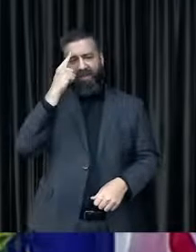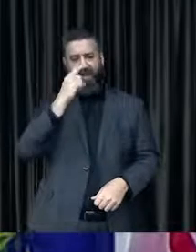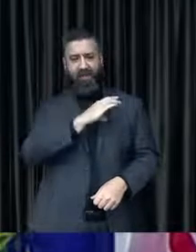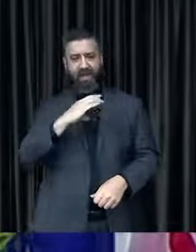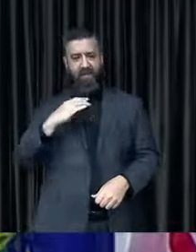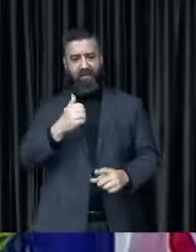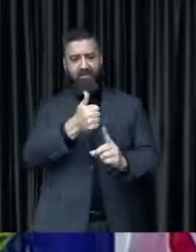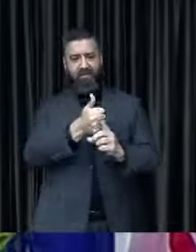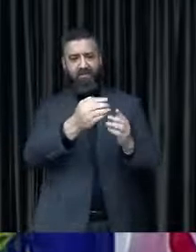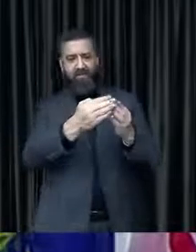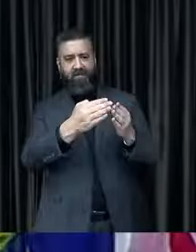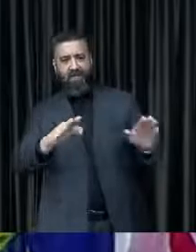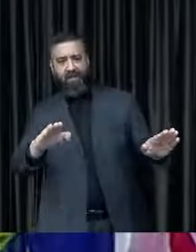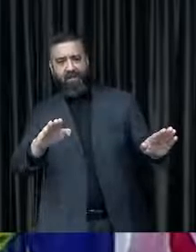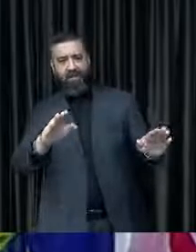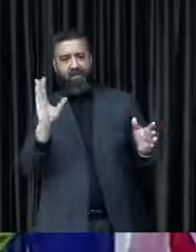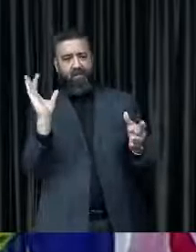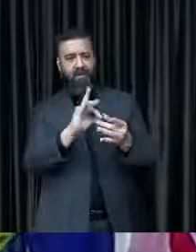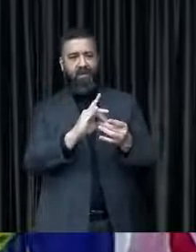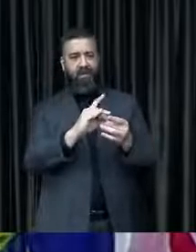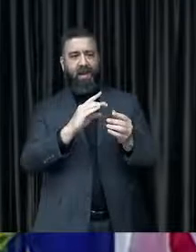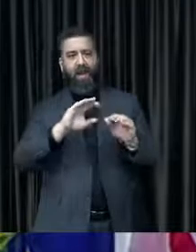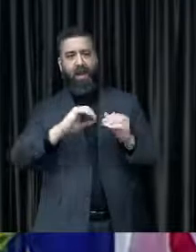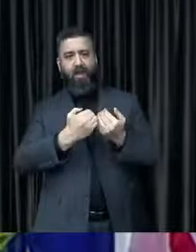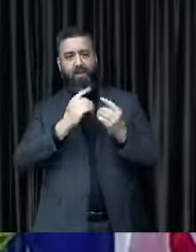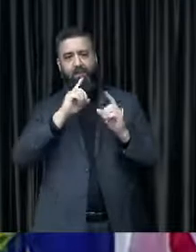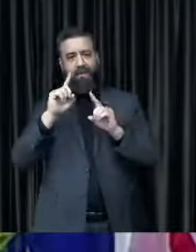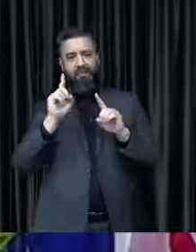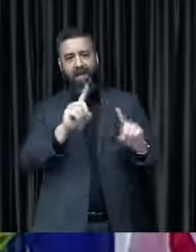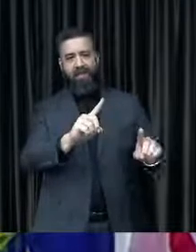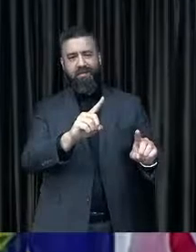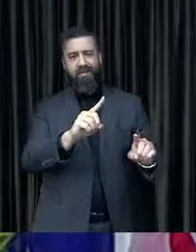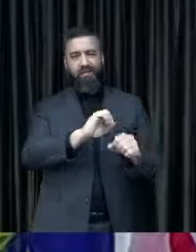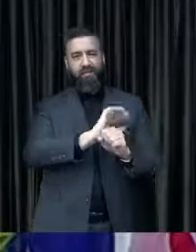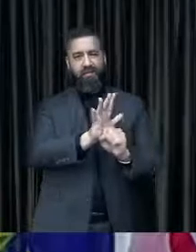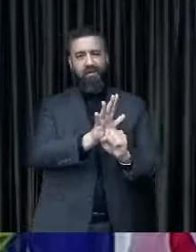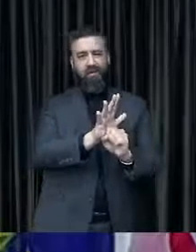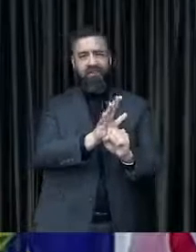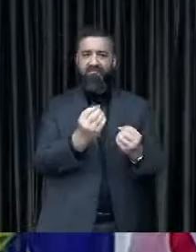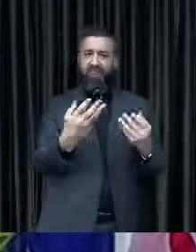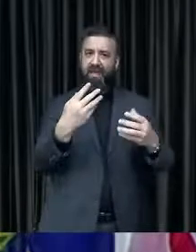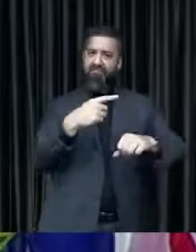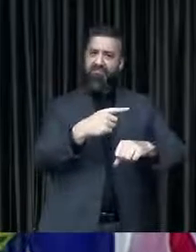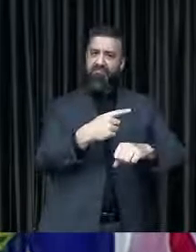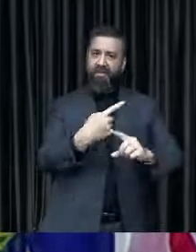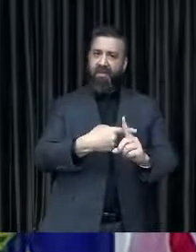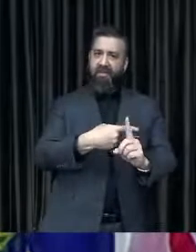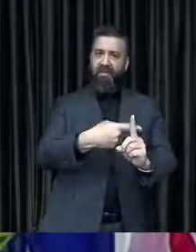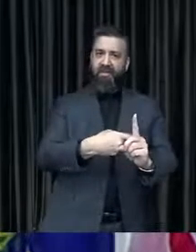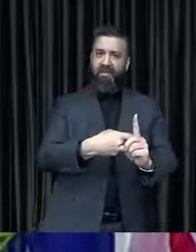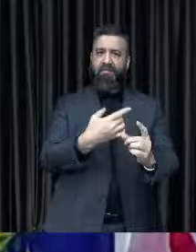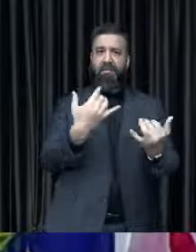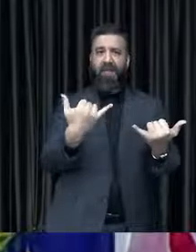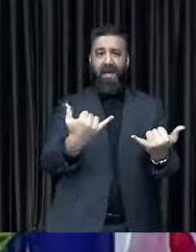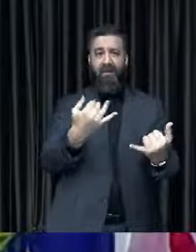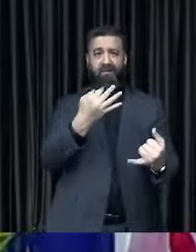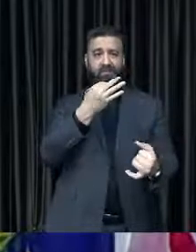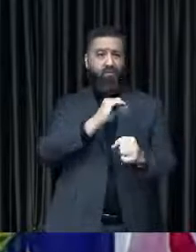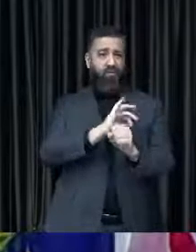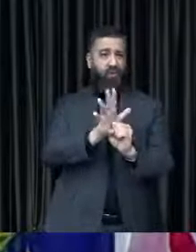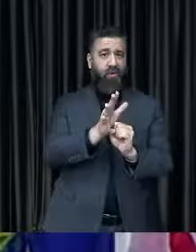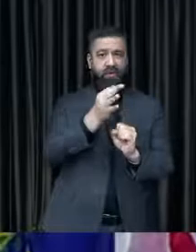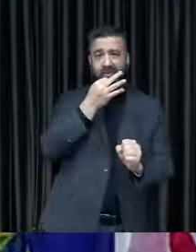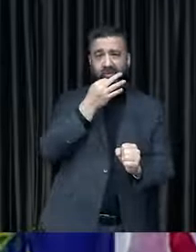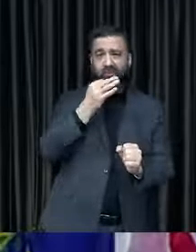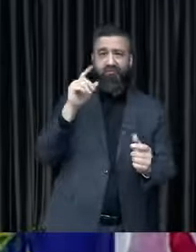divided over the response to the pandemic now for several months, but we're moving to the other side of the pandemic. It's